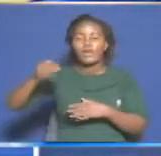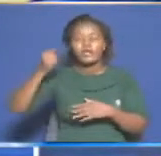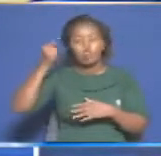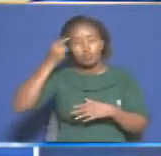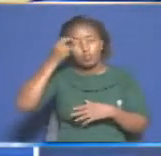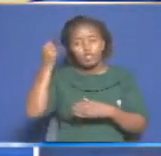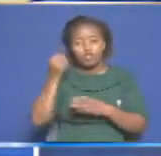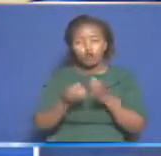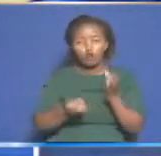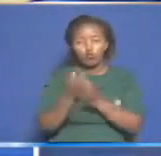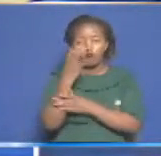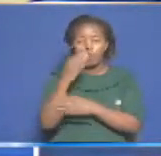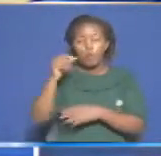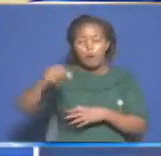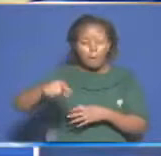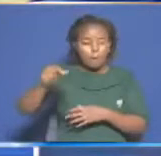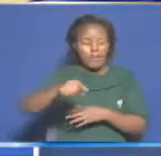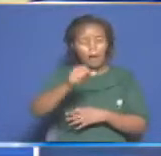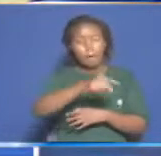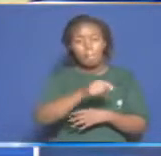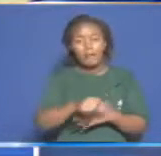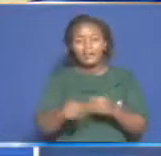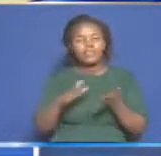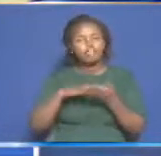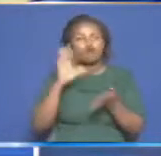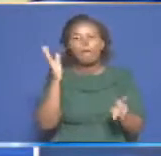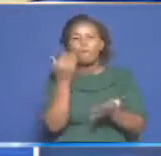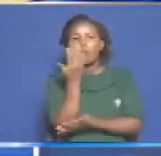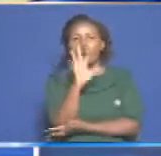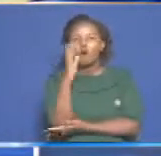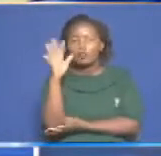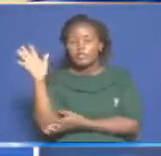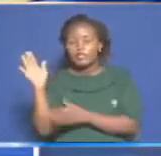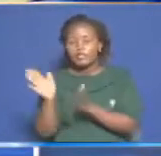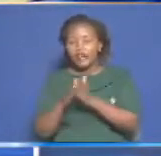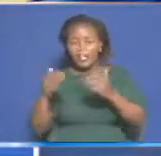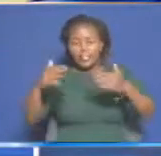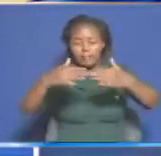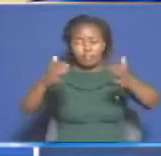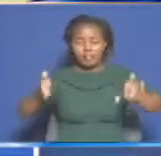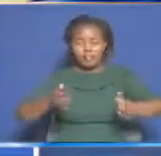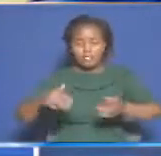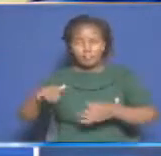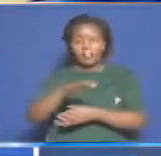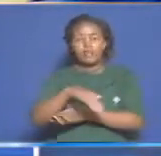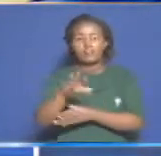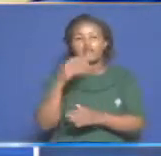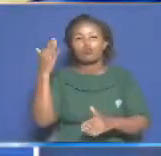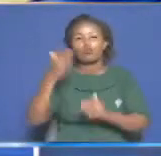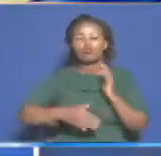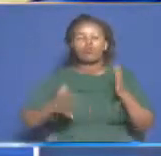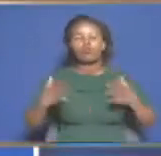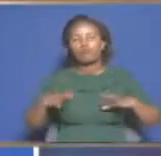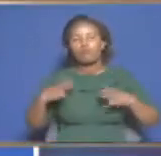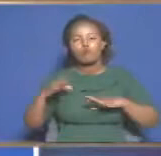by planting more trees and fencing off the area to keep off human encroachment.